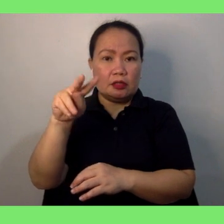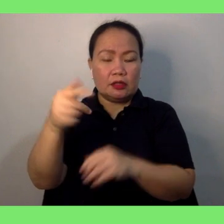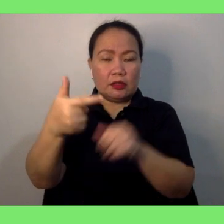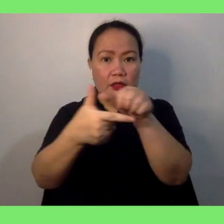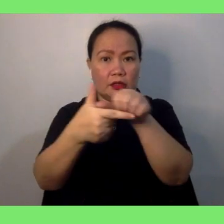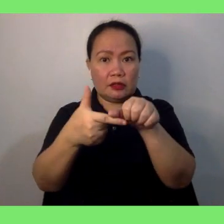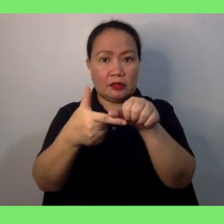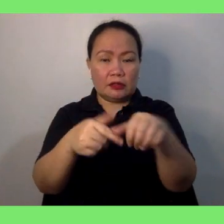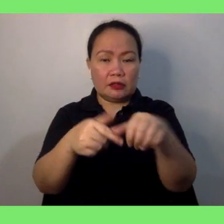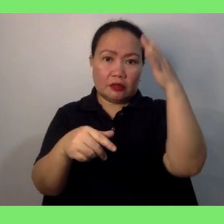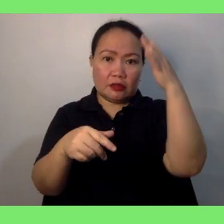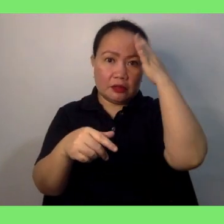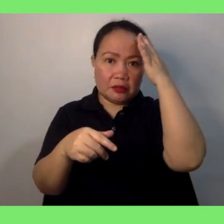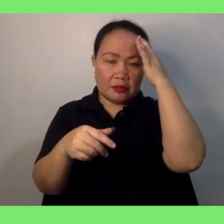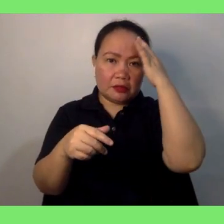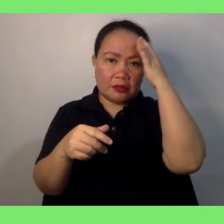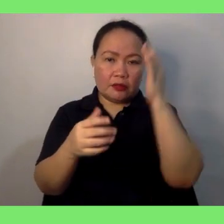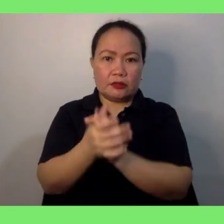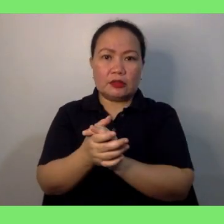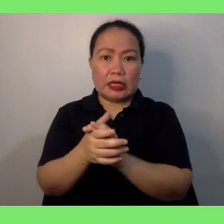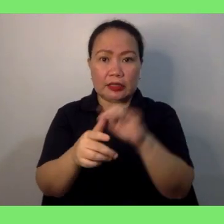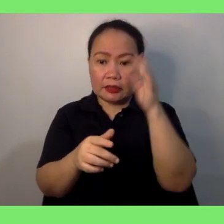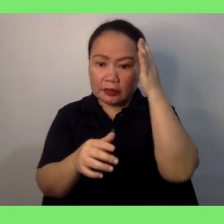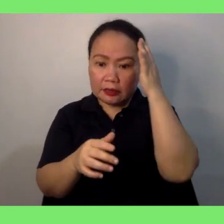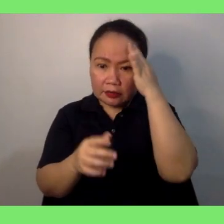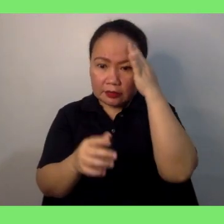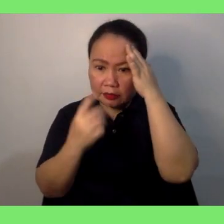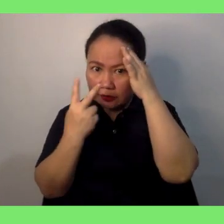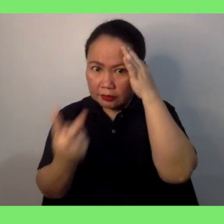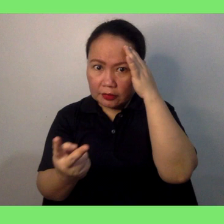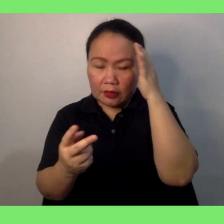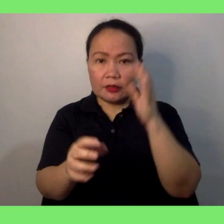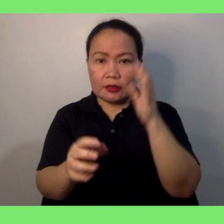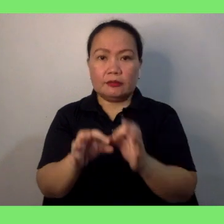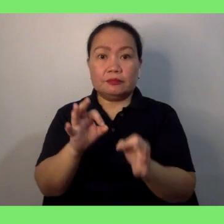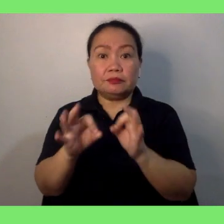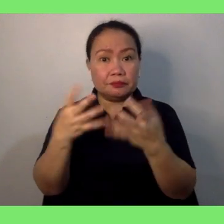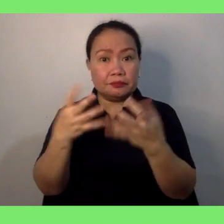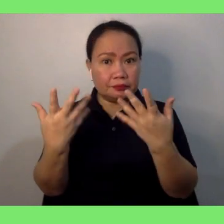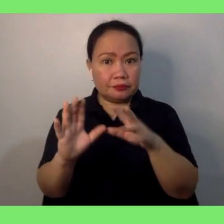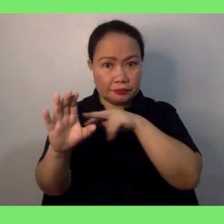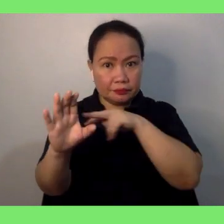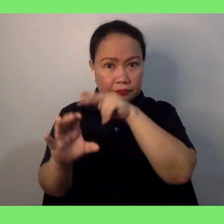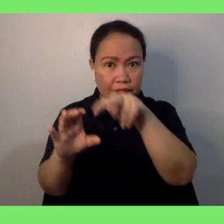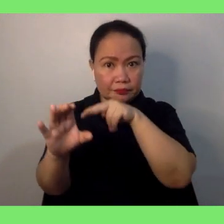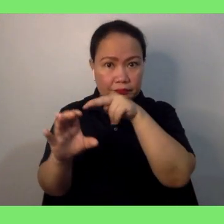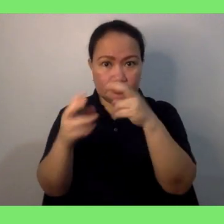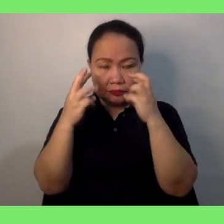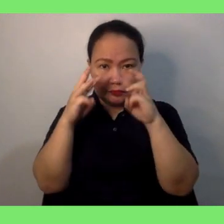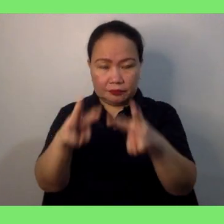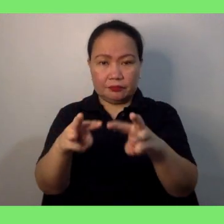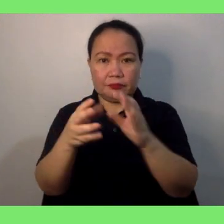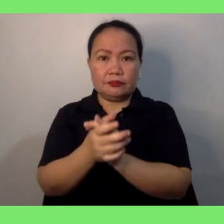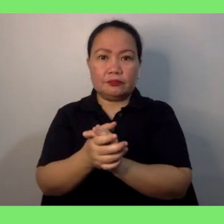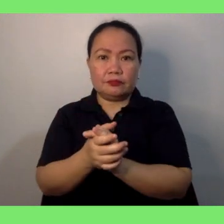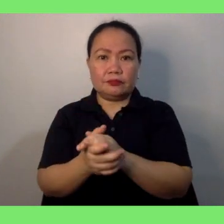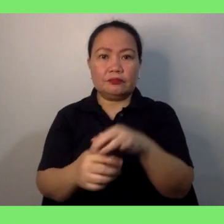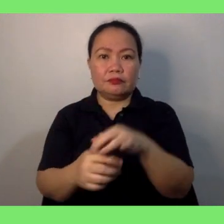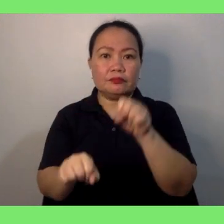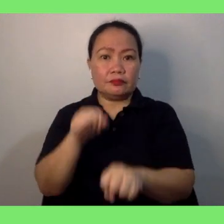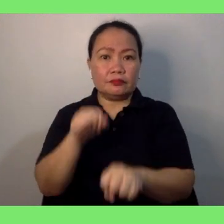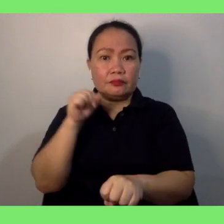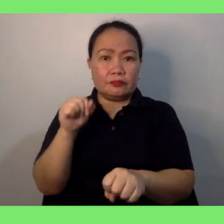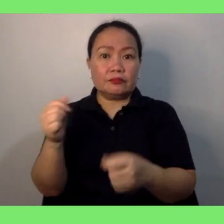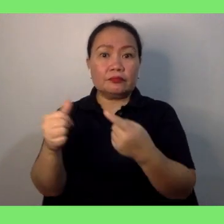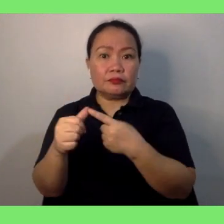identifying lang po ang focus natin din sa previous video. Kung napanood niyo po yun. That's why I advise you na panoorin po muna yung